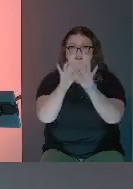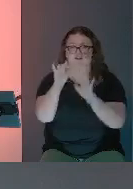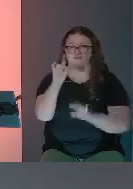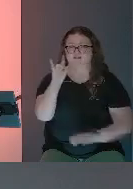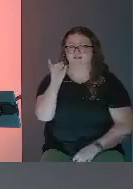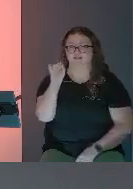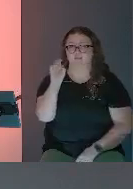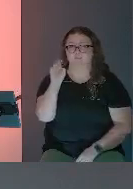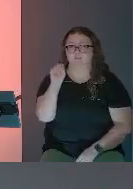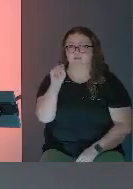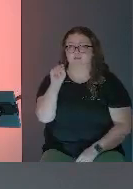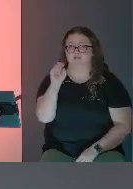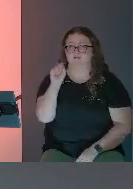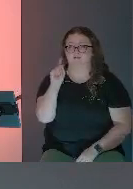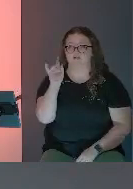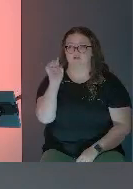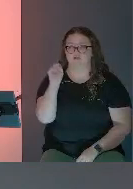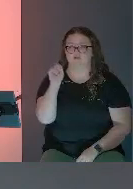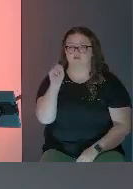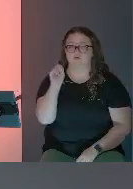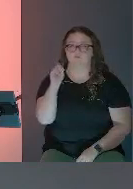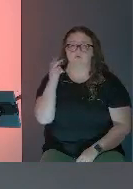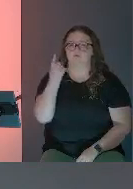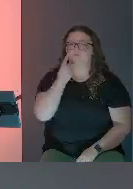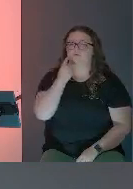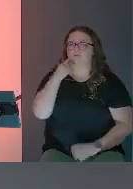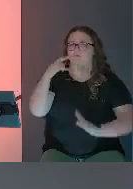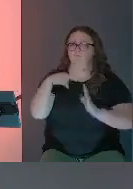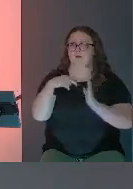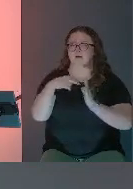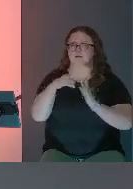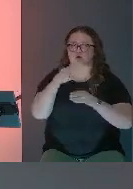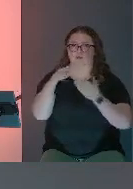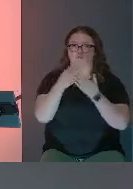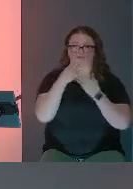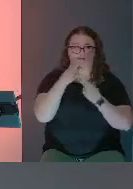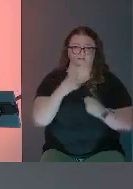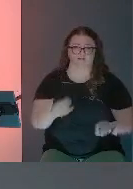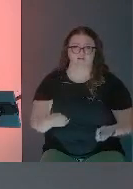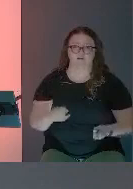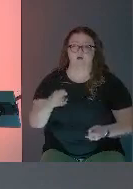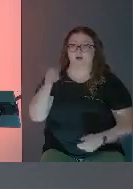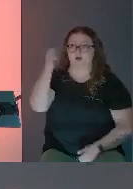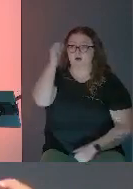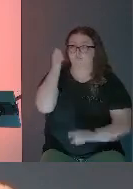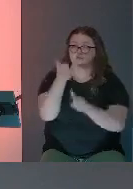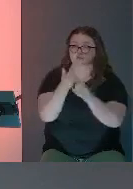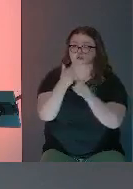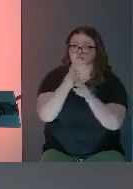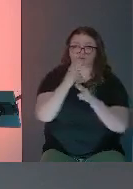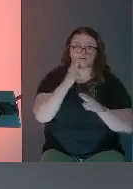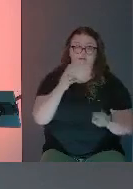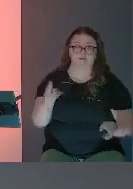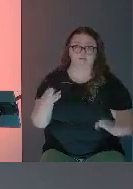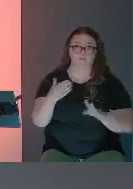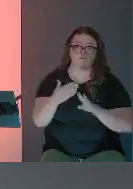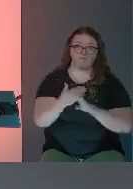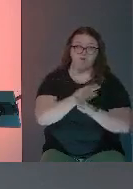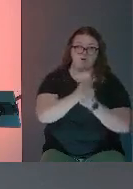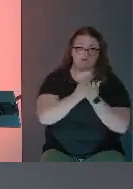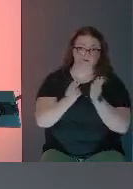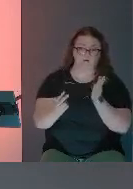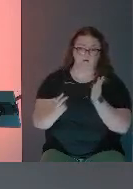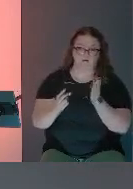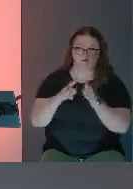read about it when we were in Genesis chapter 2, is that one of the innocence, where Adam was innocent before the fall. And then after the fall, the dispensation of